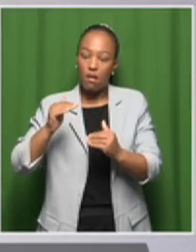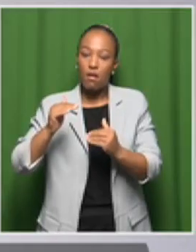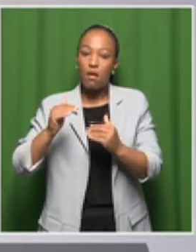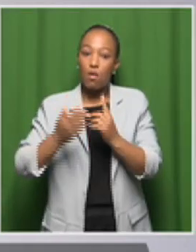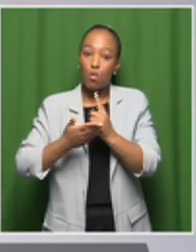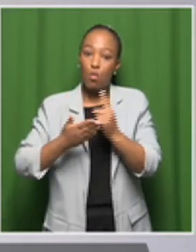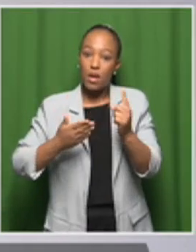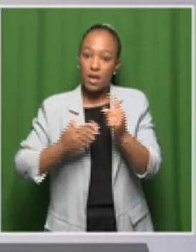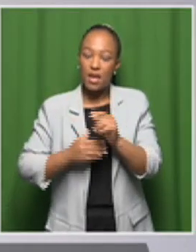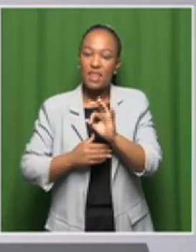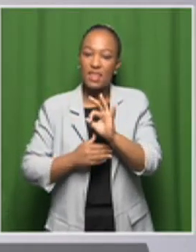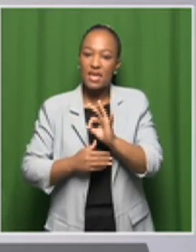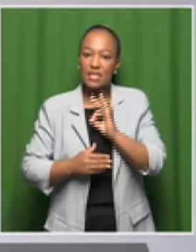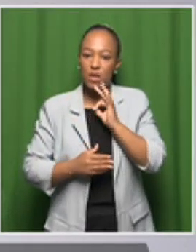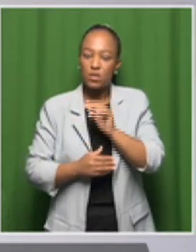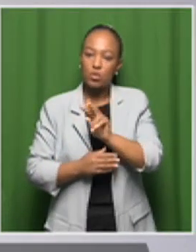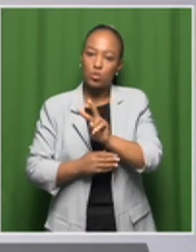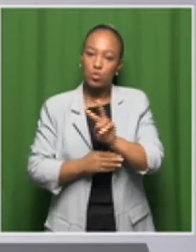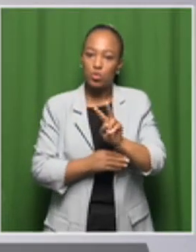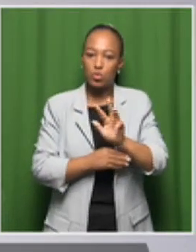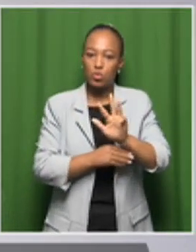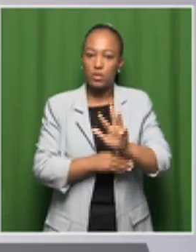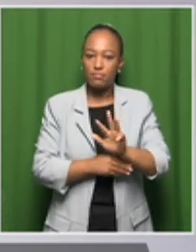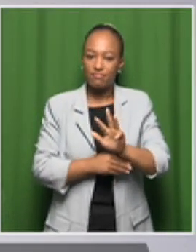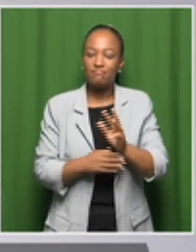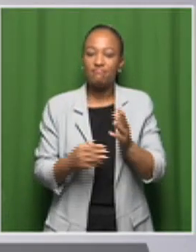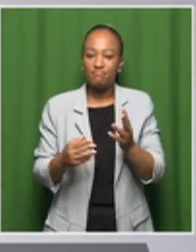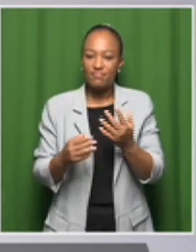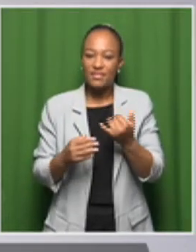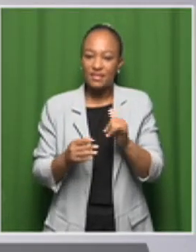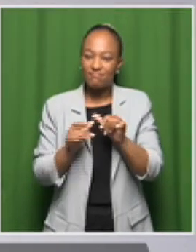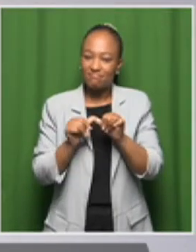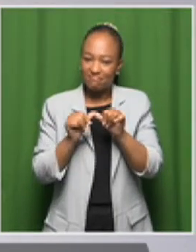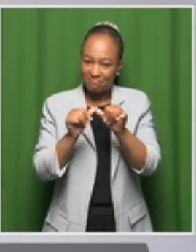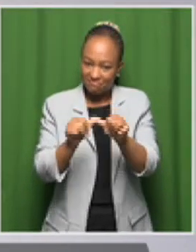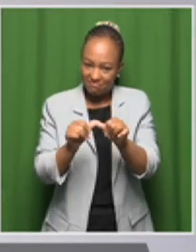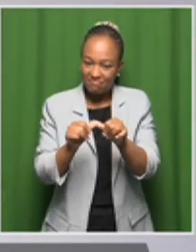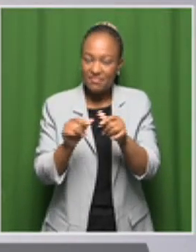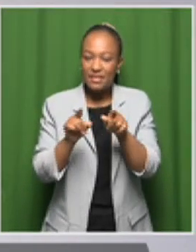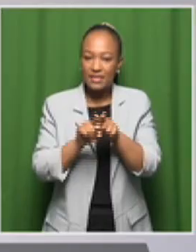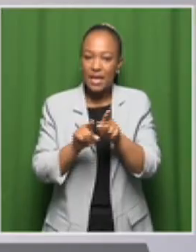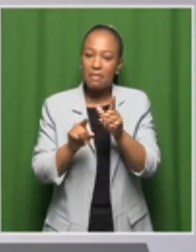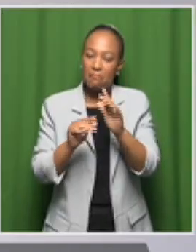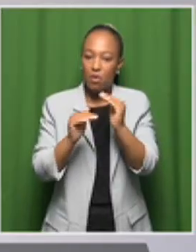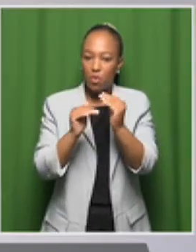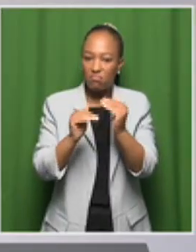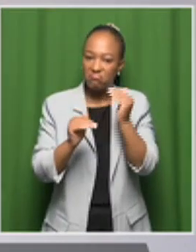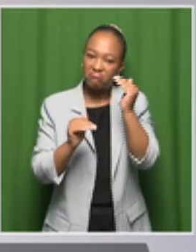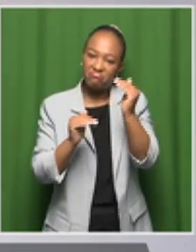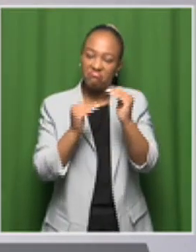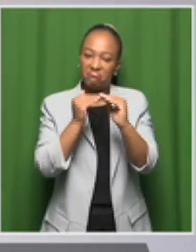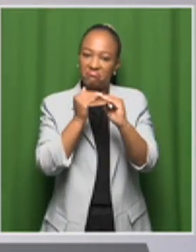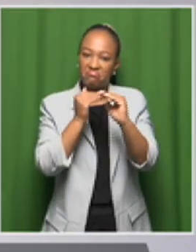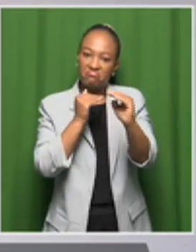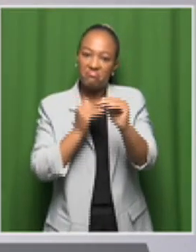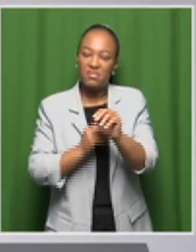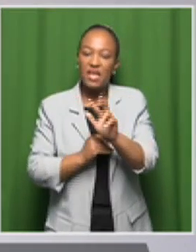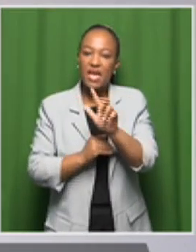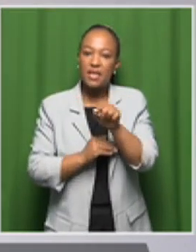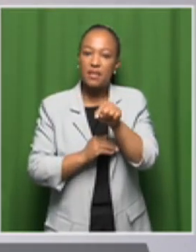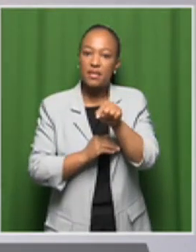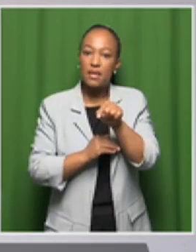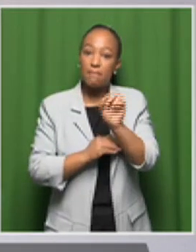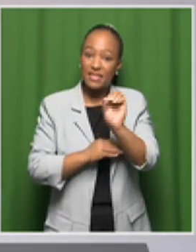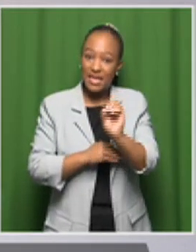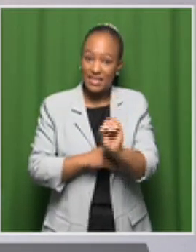just 3,229. Of course, we jumped just slightly above that. That's an 8%